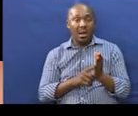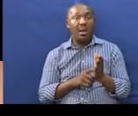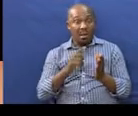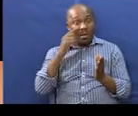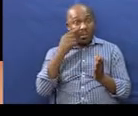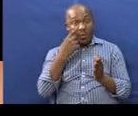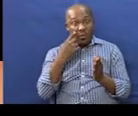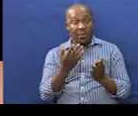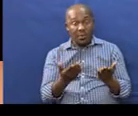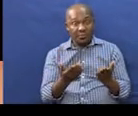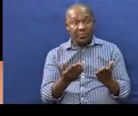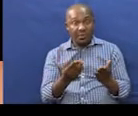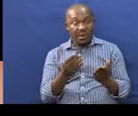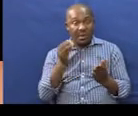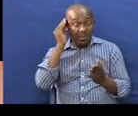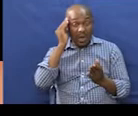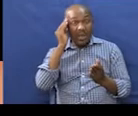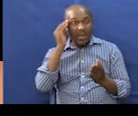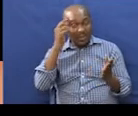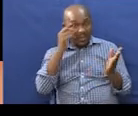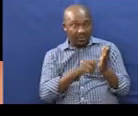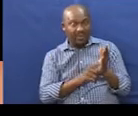Starch was present.